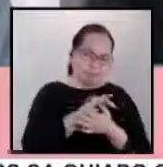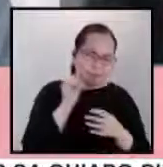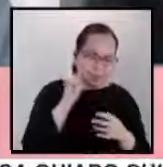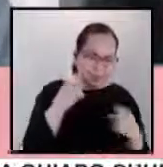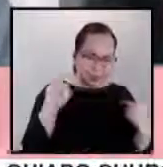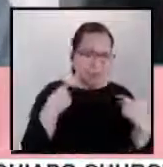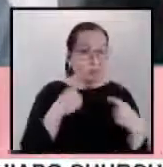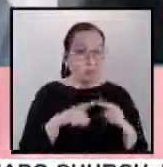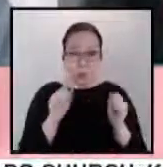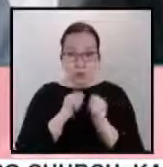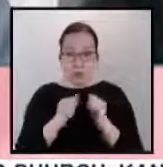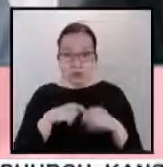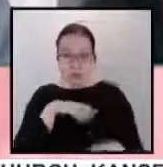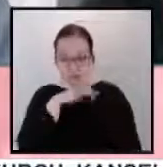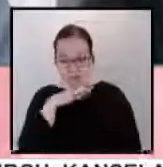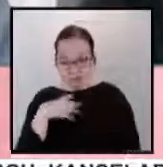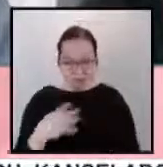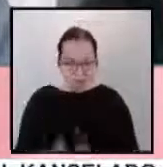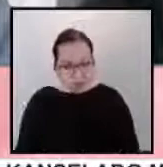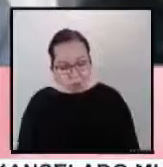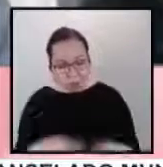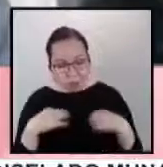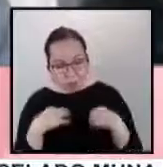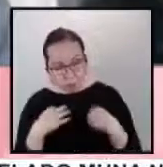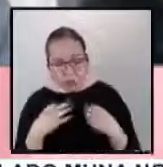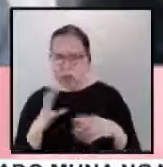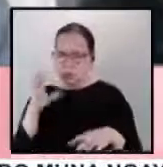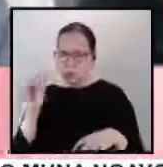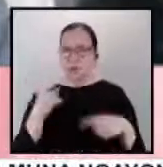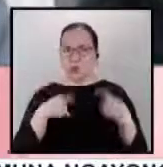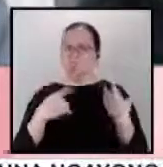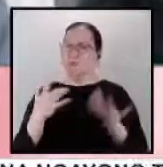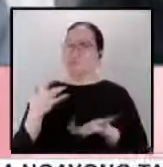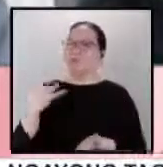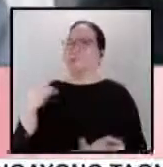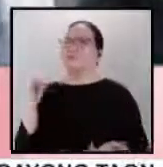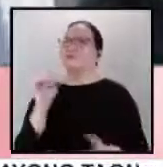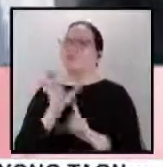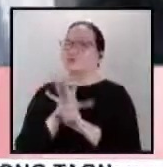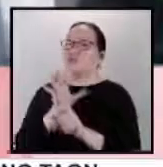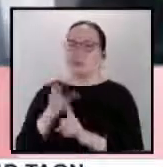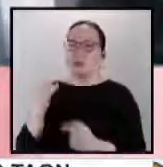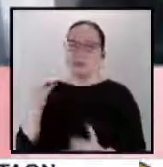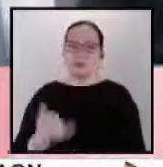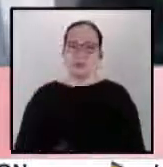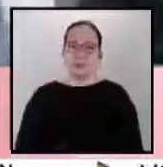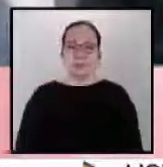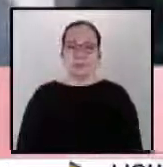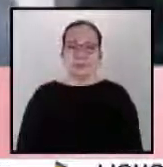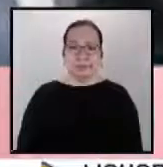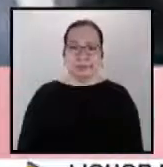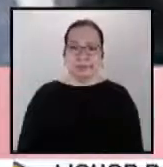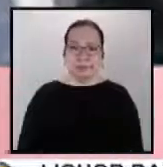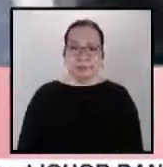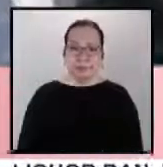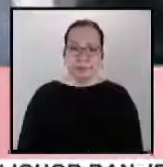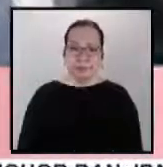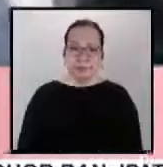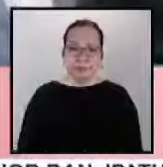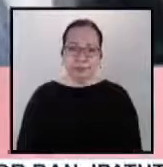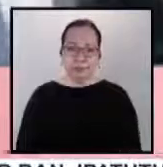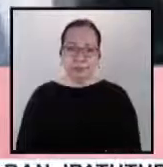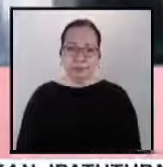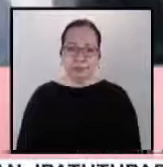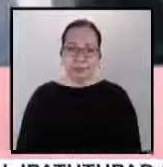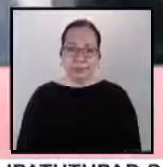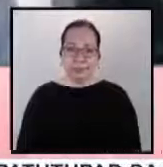po ito mahihinto yung pagsunod po natin sa uso. Ano po ba yung patok? Yung mga easy wear clothes po, ano po ba yung ibig